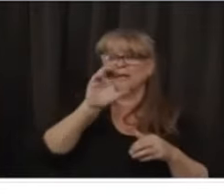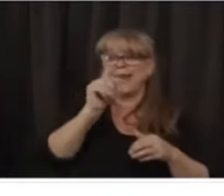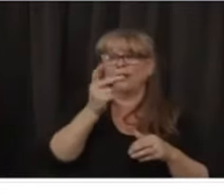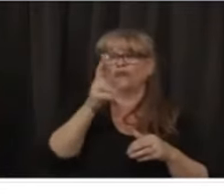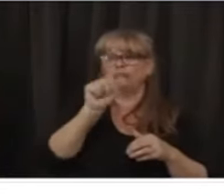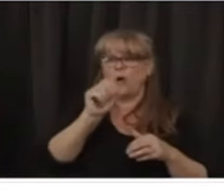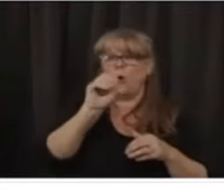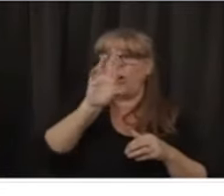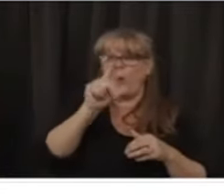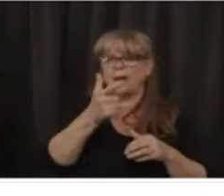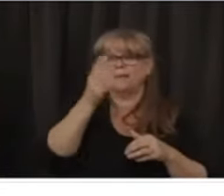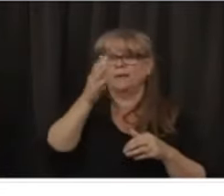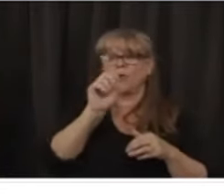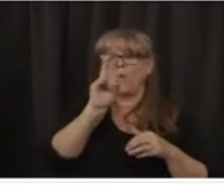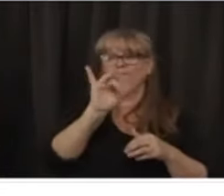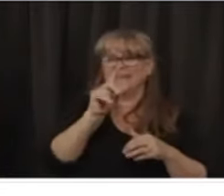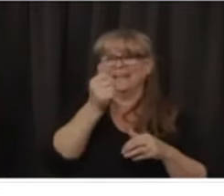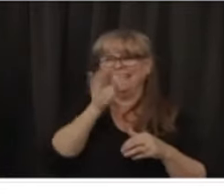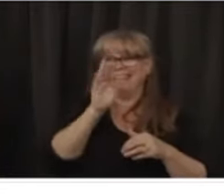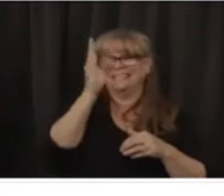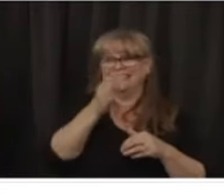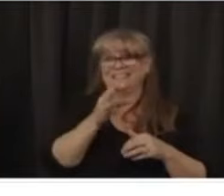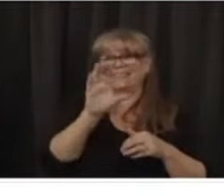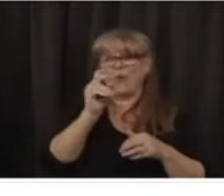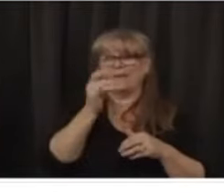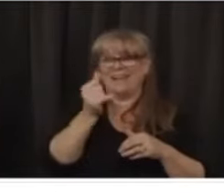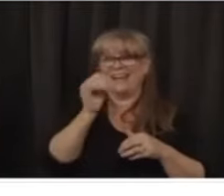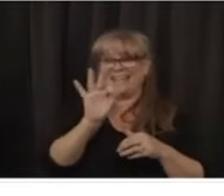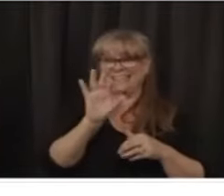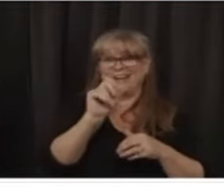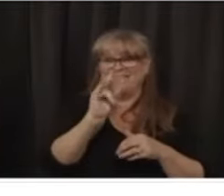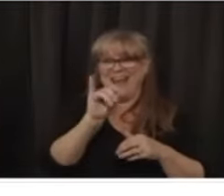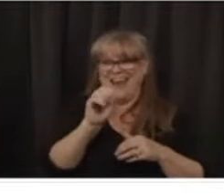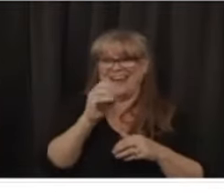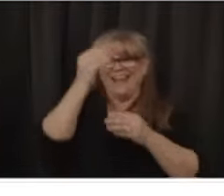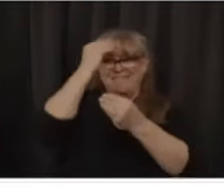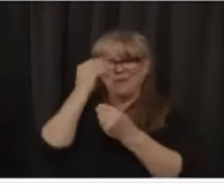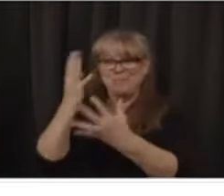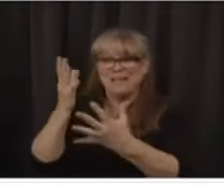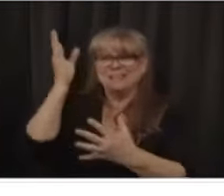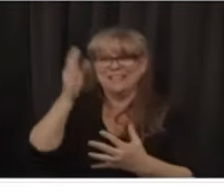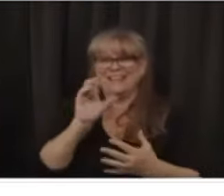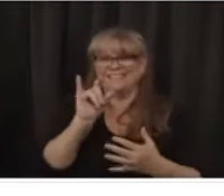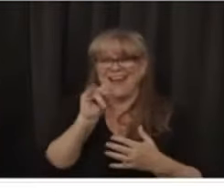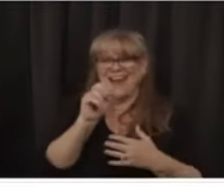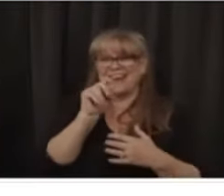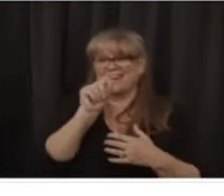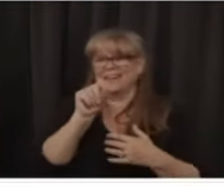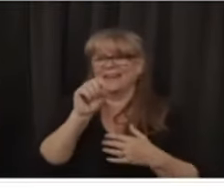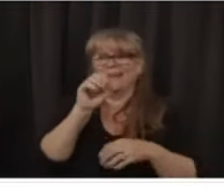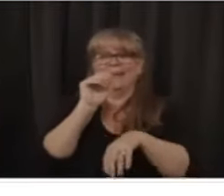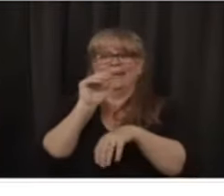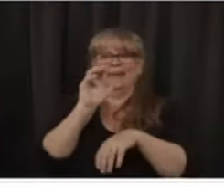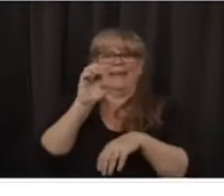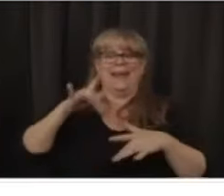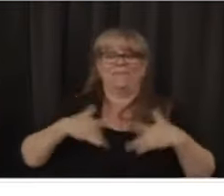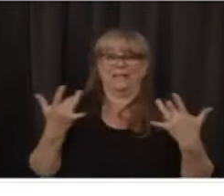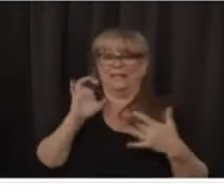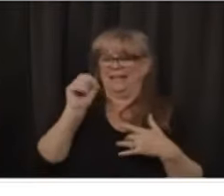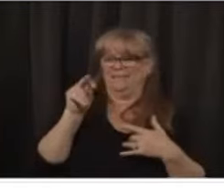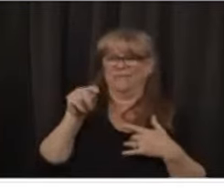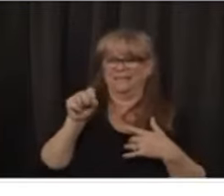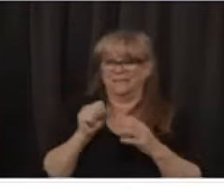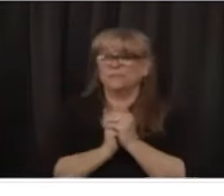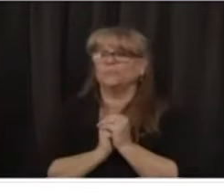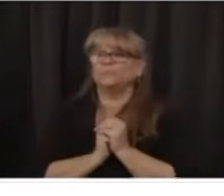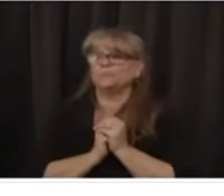Centura.org/COVID-19, or you can show up. The Ranch Events Complex, Loveland, Monday through Saturday, 10 a.m. to 6 p.m.